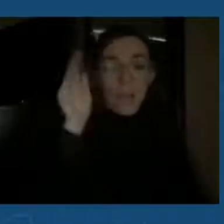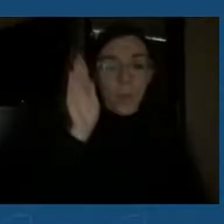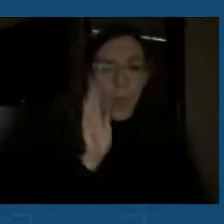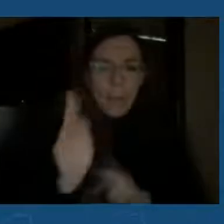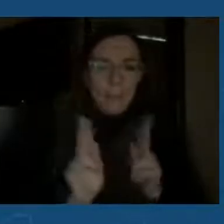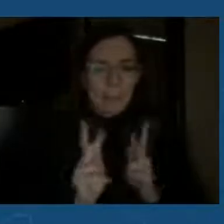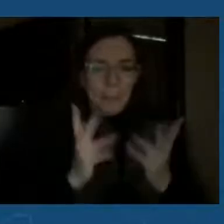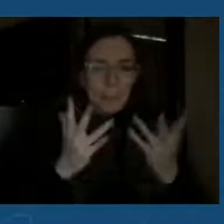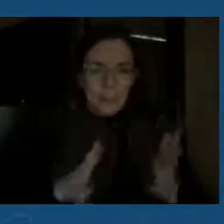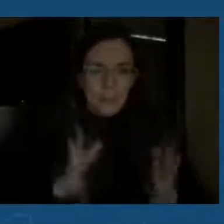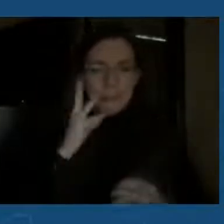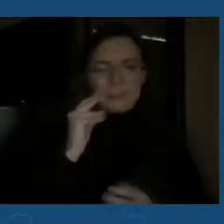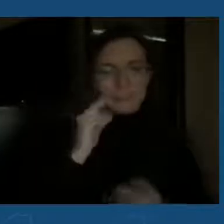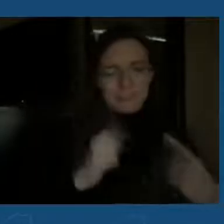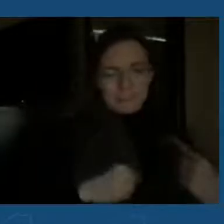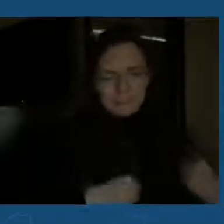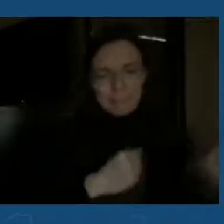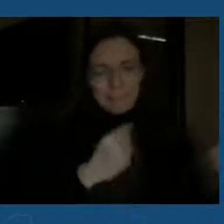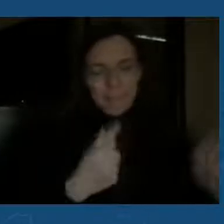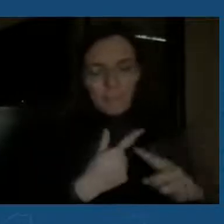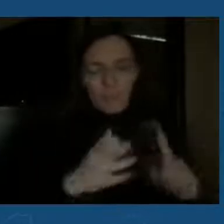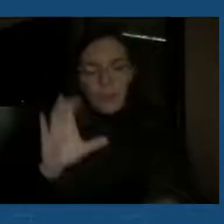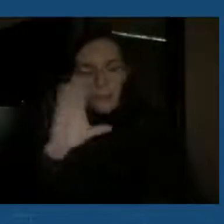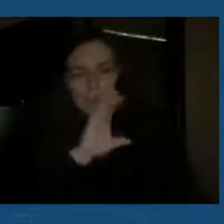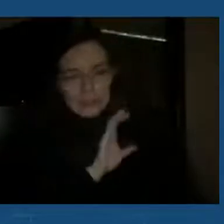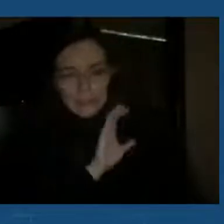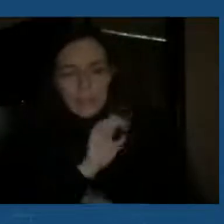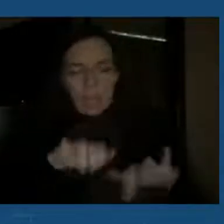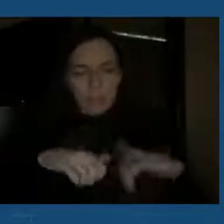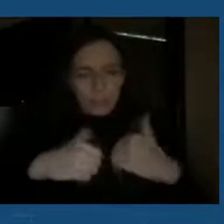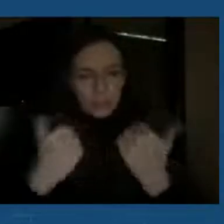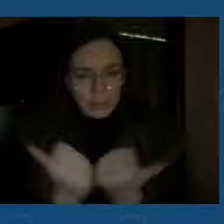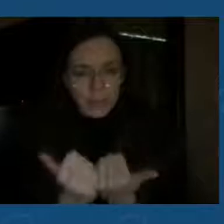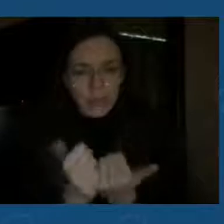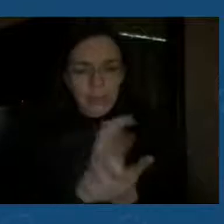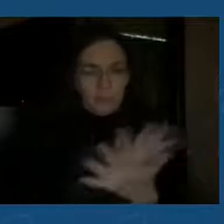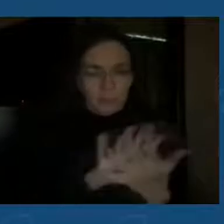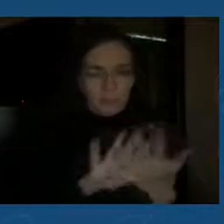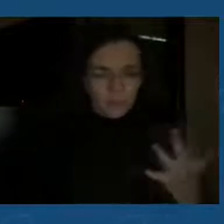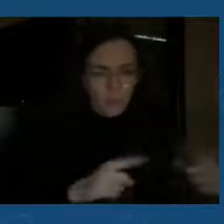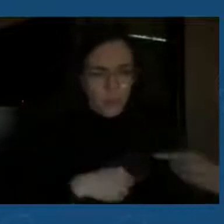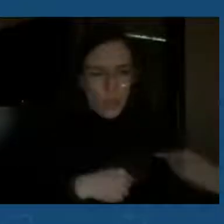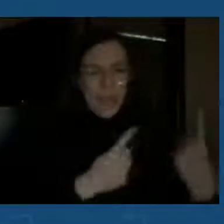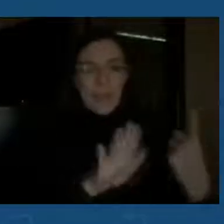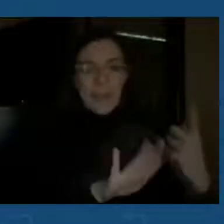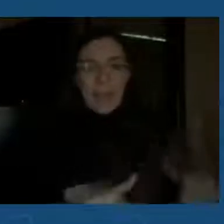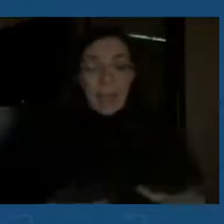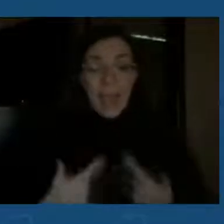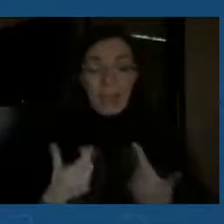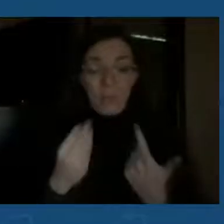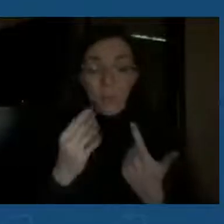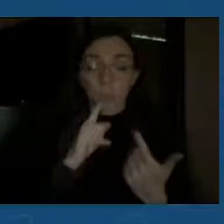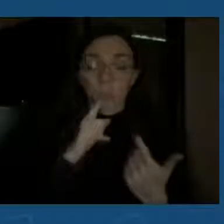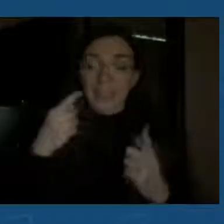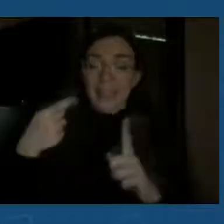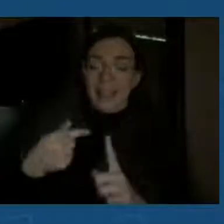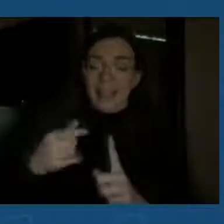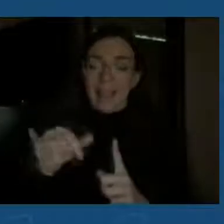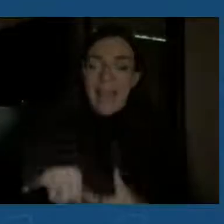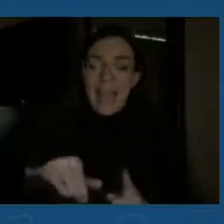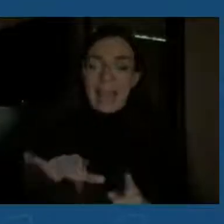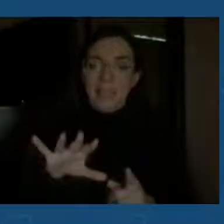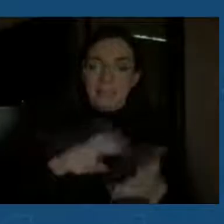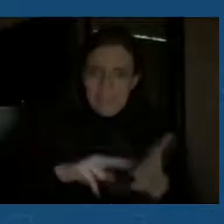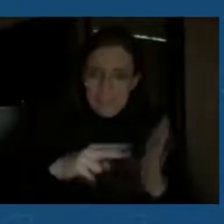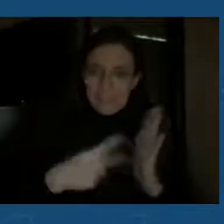treatment from policing agencies and others throughout their lives. And that's a statement that we need to do more.